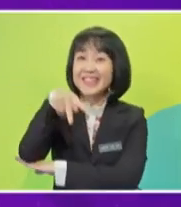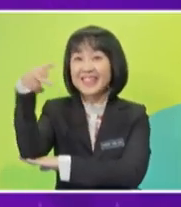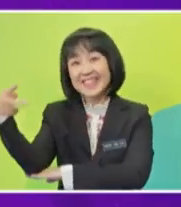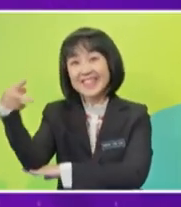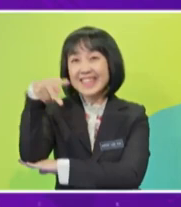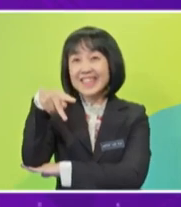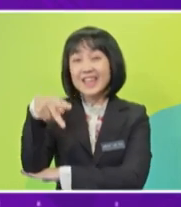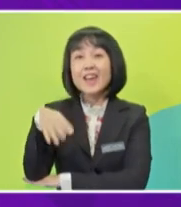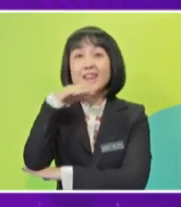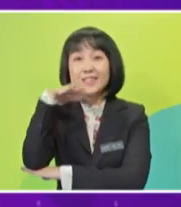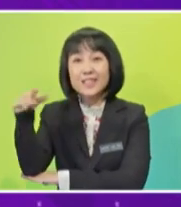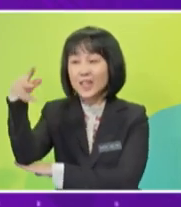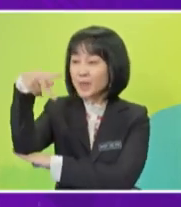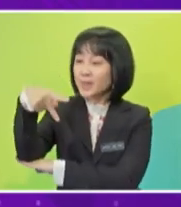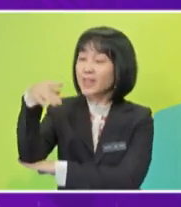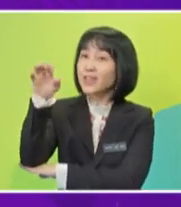is